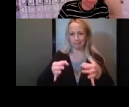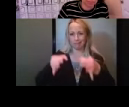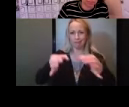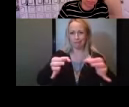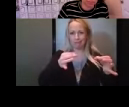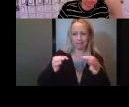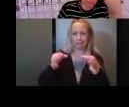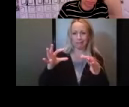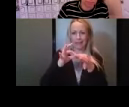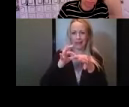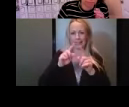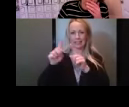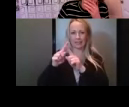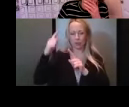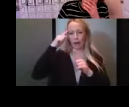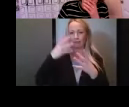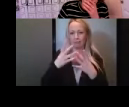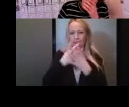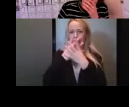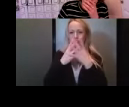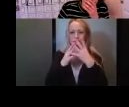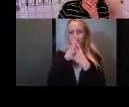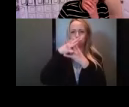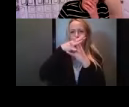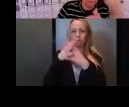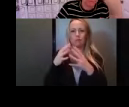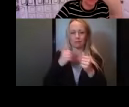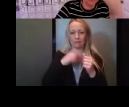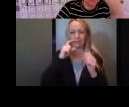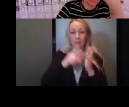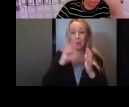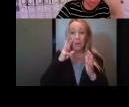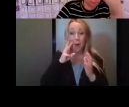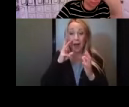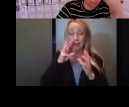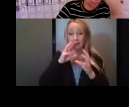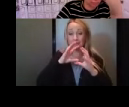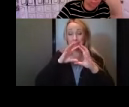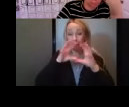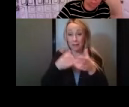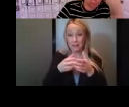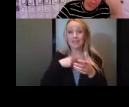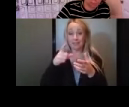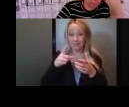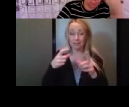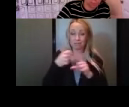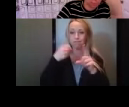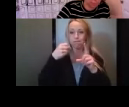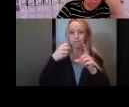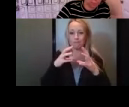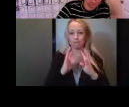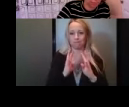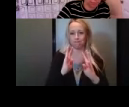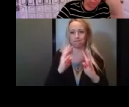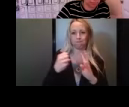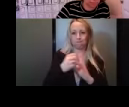regions. And we can think about water molecules shown in blue here, diffusing around and bumping into the membranes of